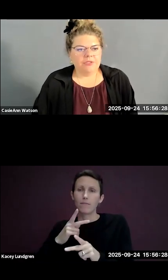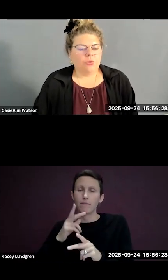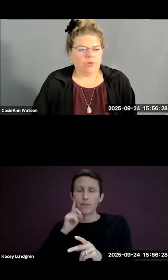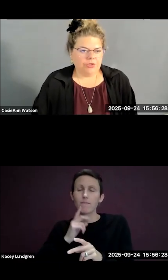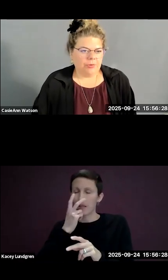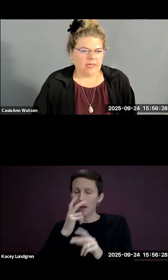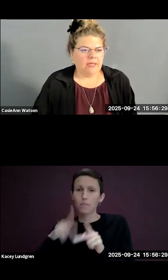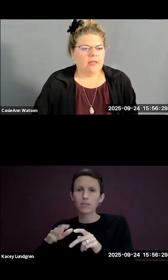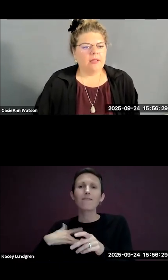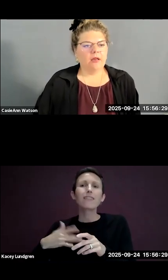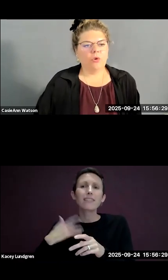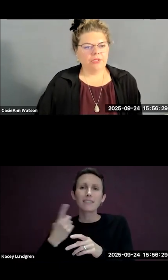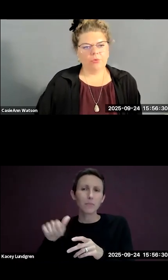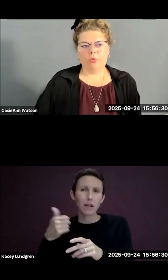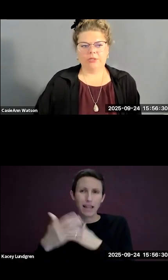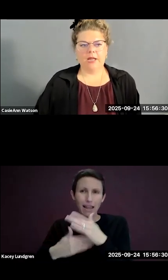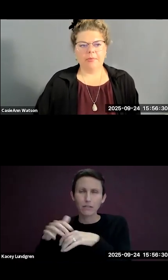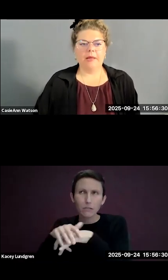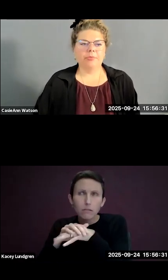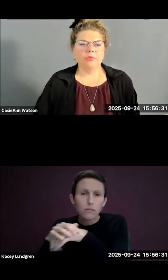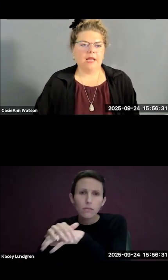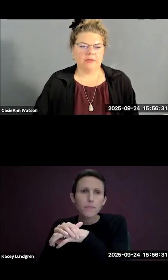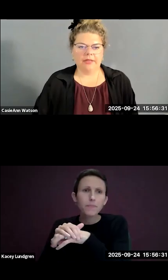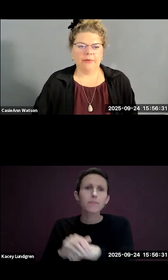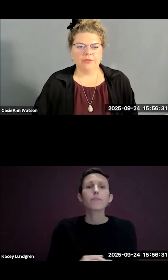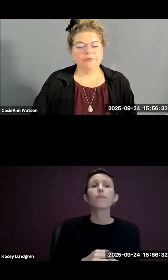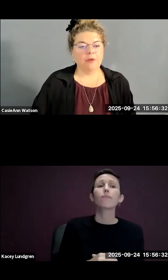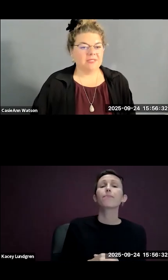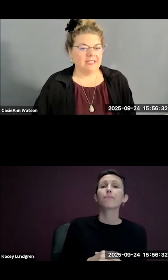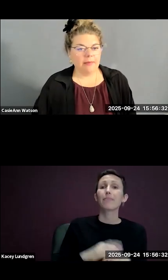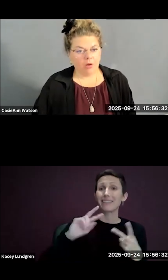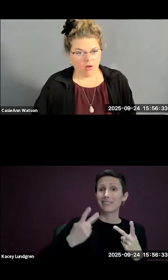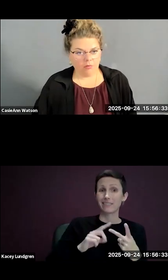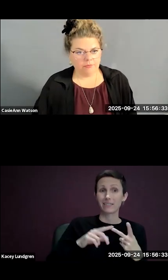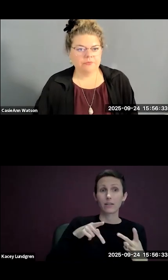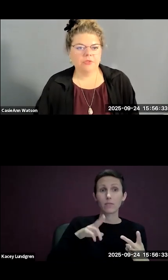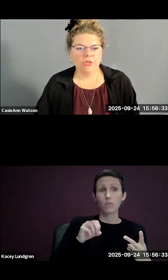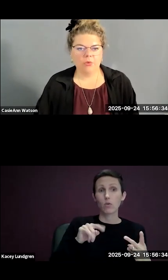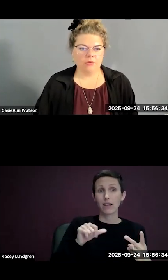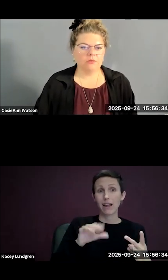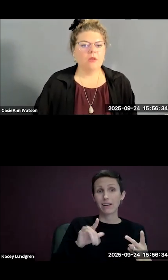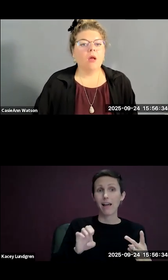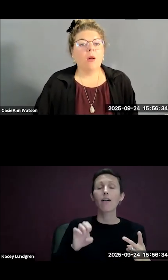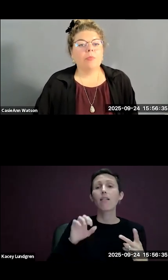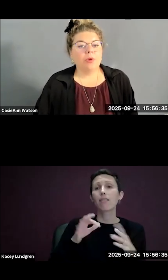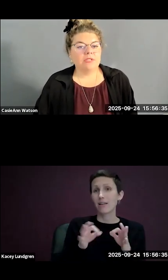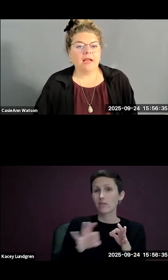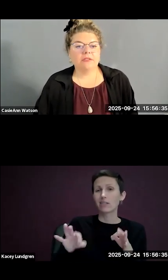Protactile language or interpreting, according to a workshop on protactile language from C.M. Hall, she